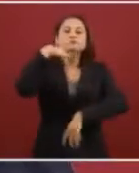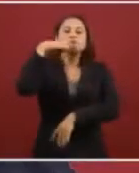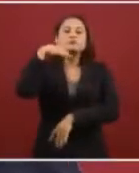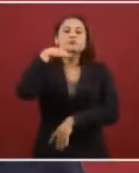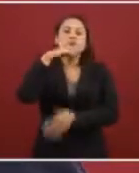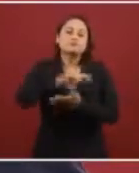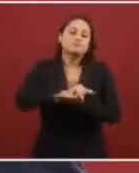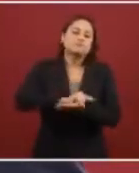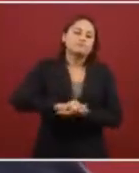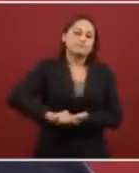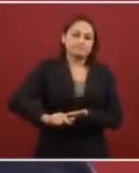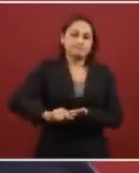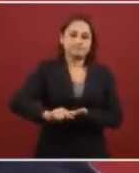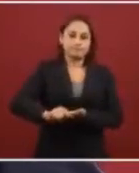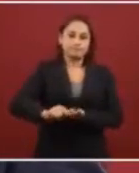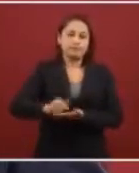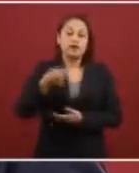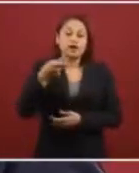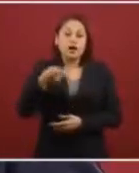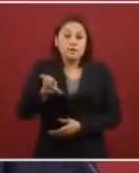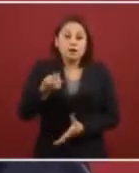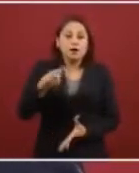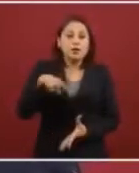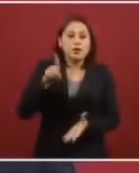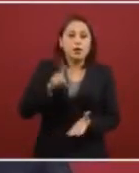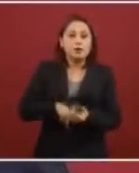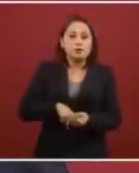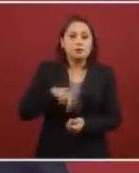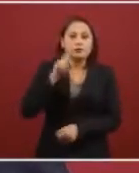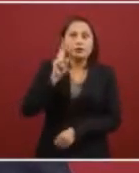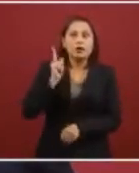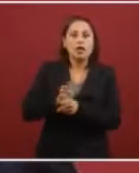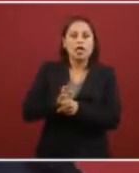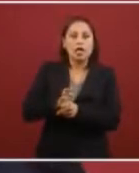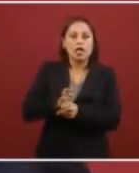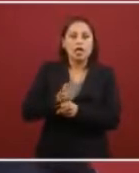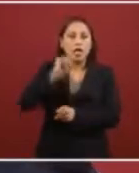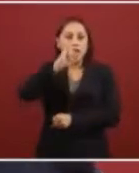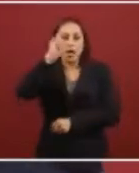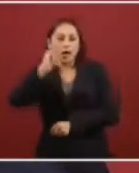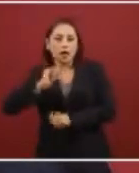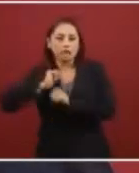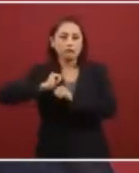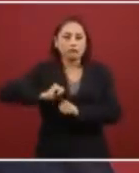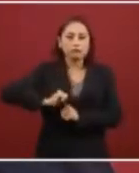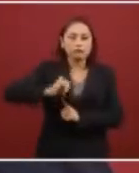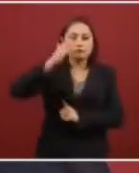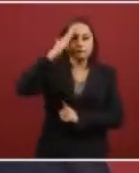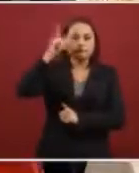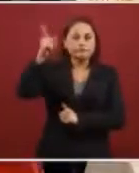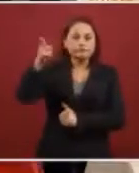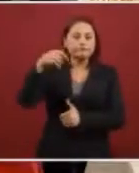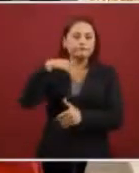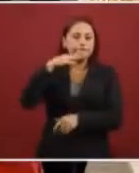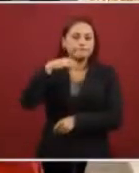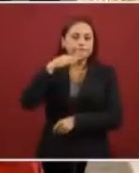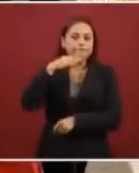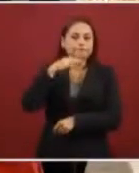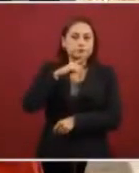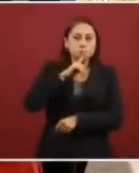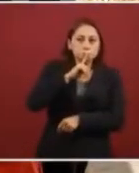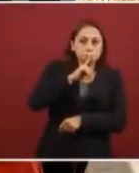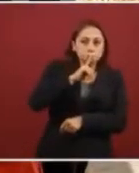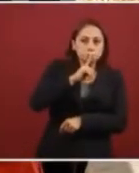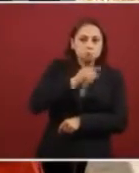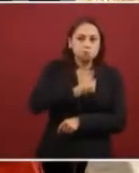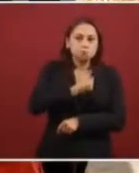it. Y que no nos quedemos callados, and to not stay quiet when que you se see denuncie it, como se está to haciendo let aquí. People know, just as you're